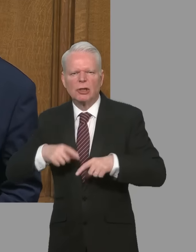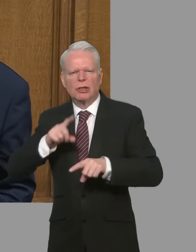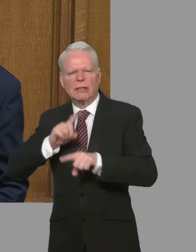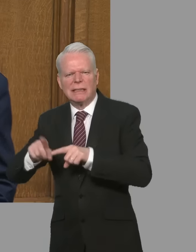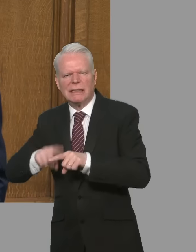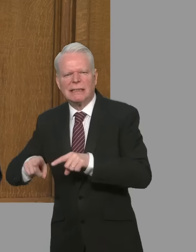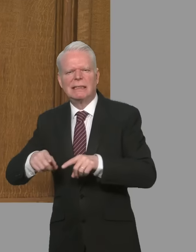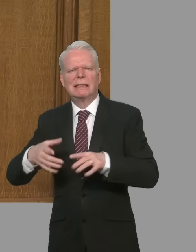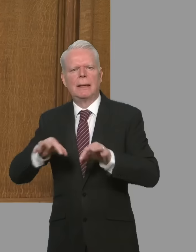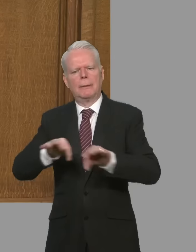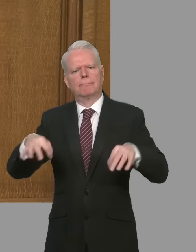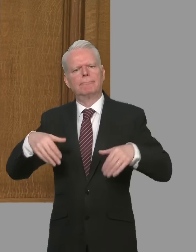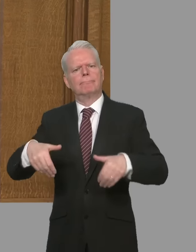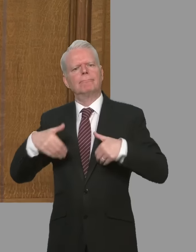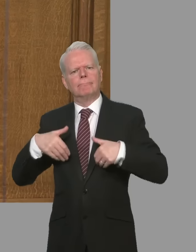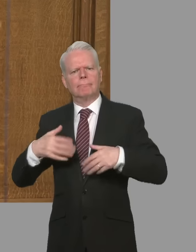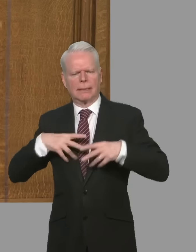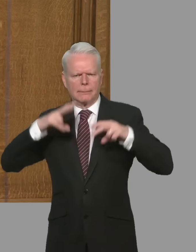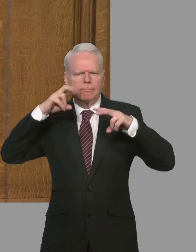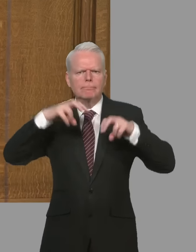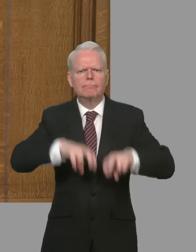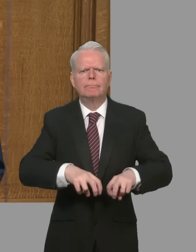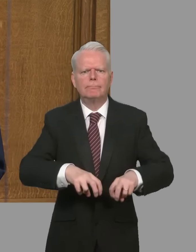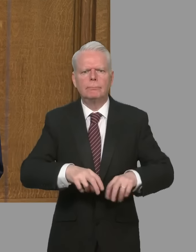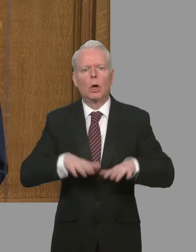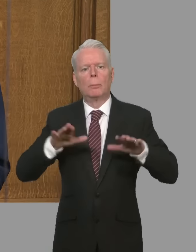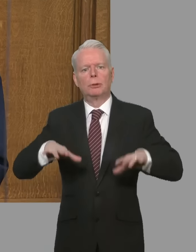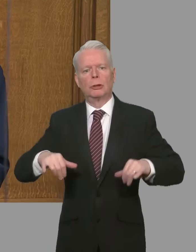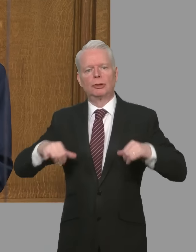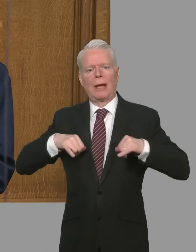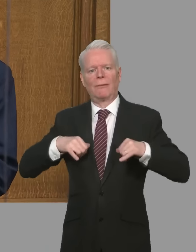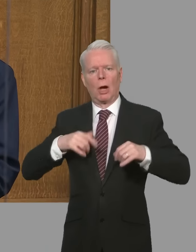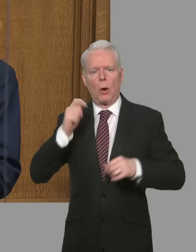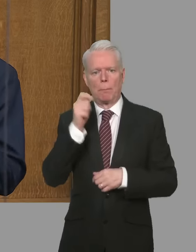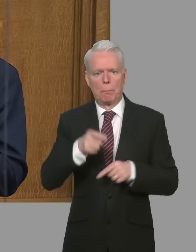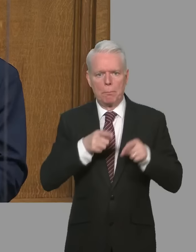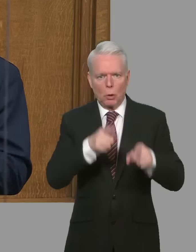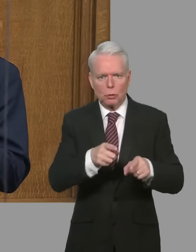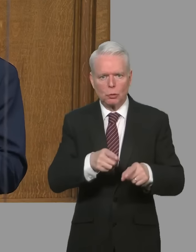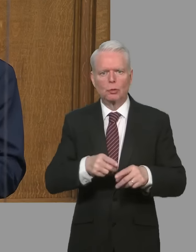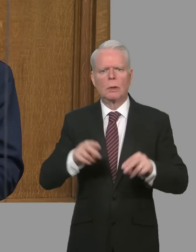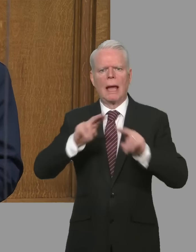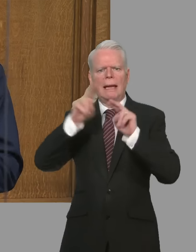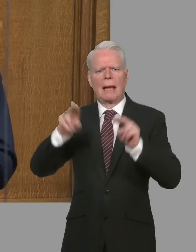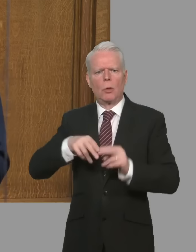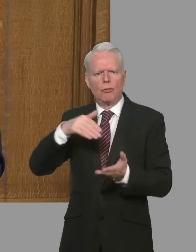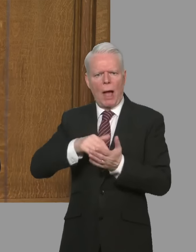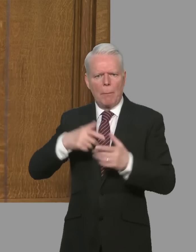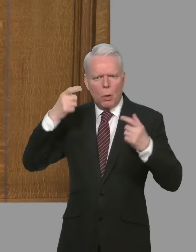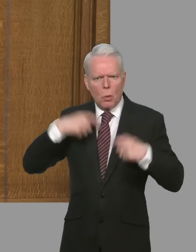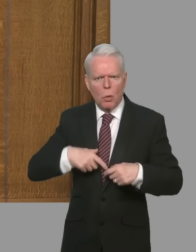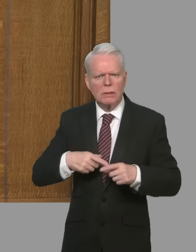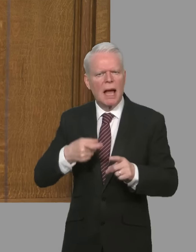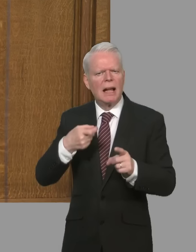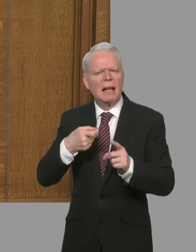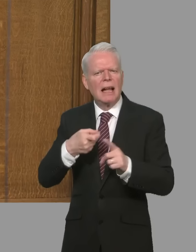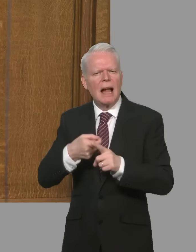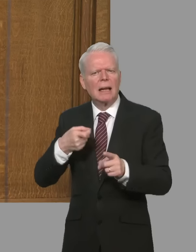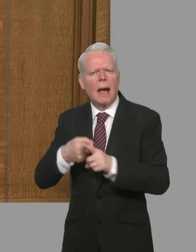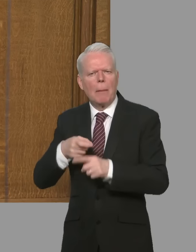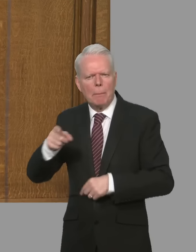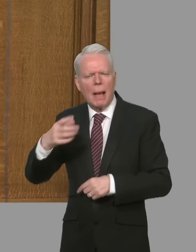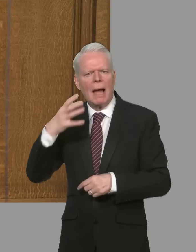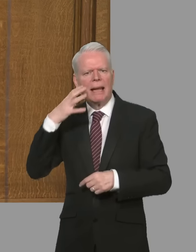court's governing body are seeking to disregard those findings, while ICC officials continue to face external pressure